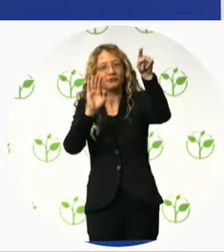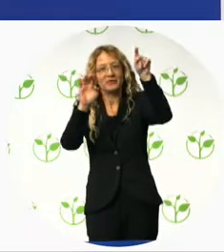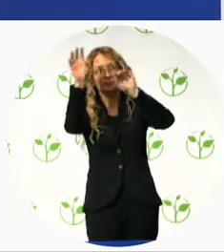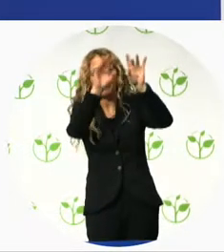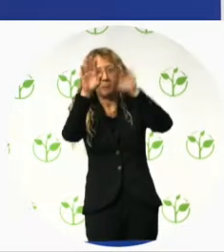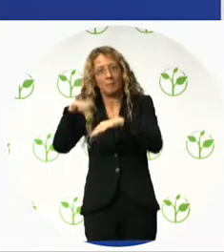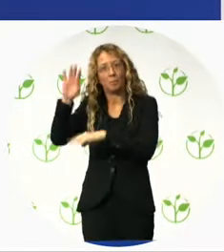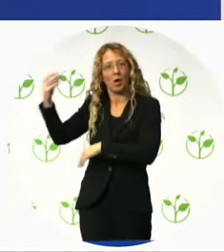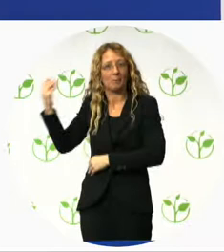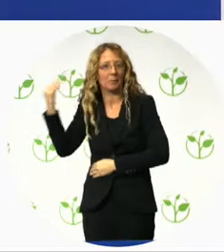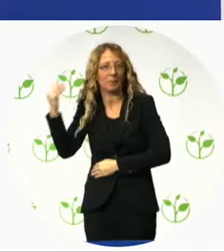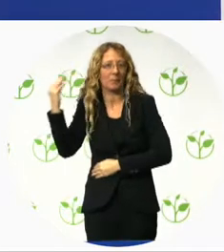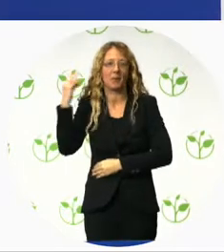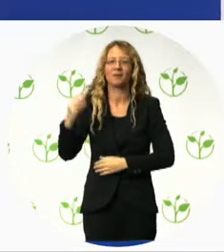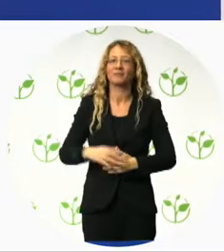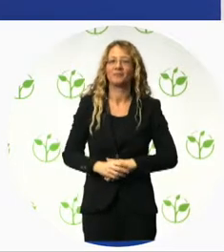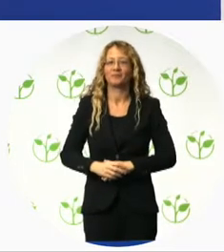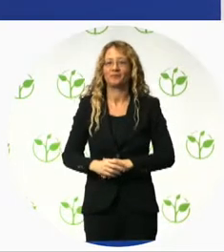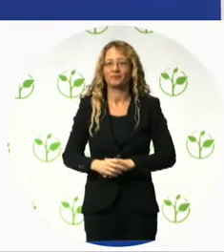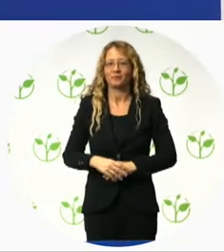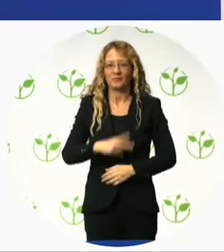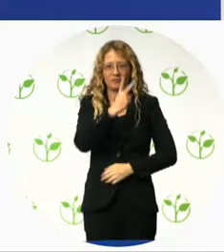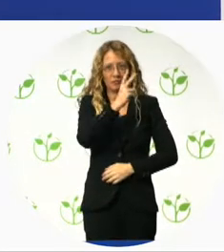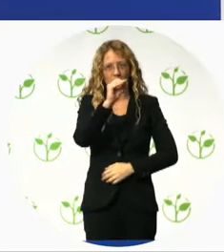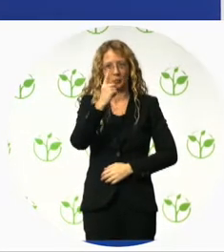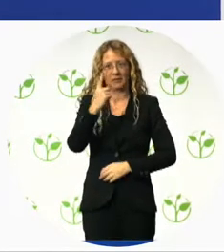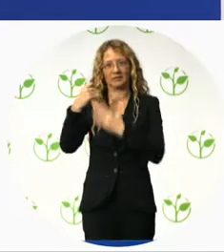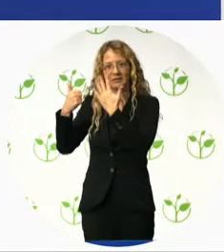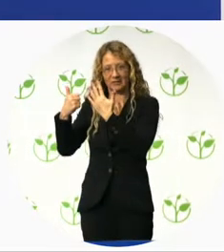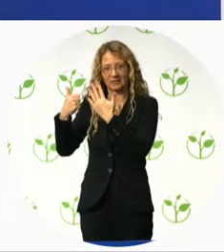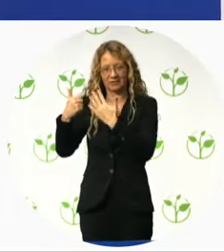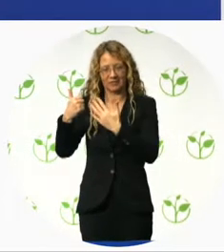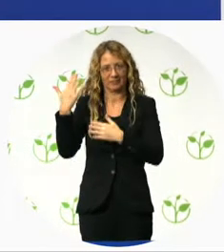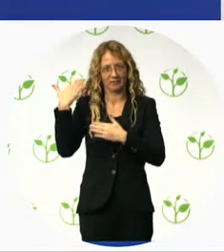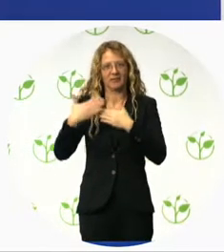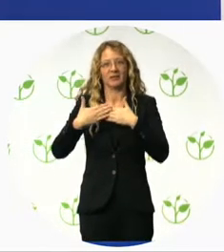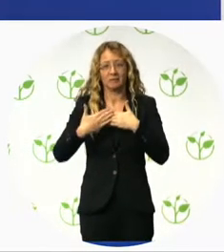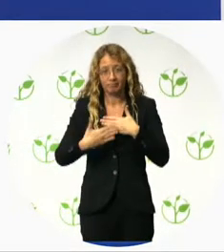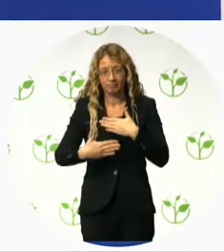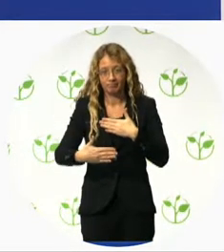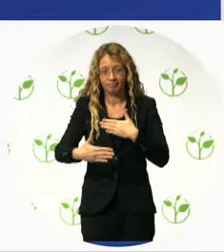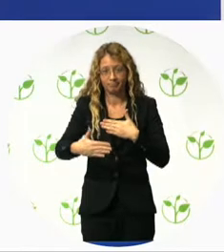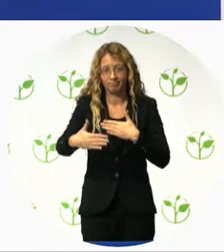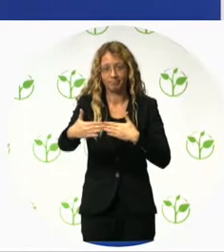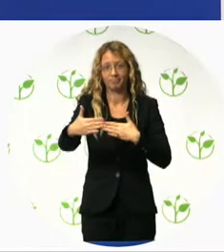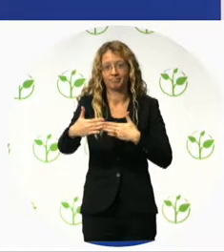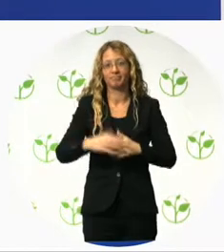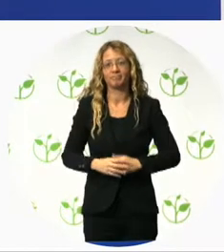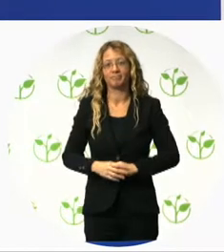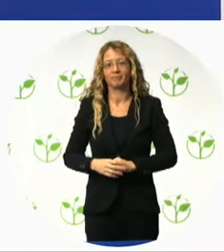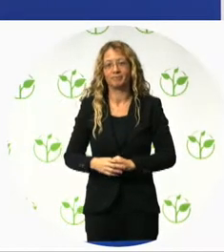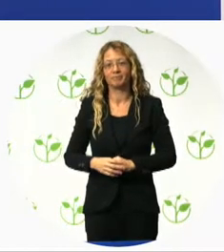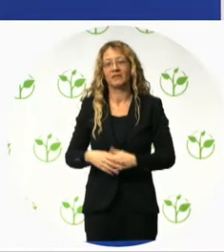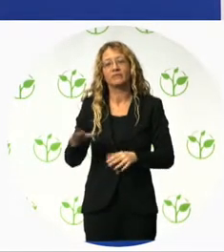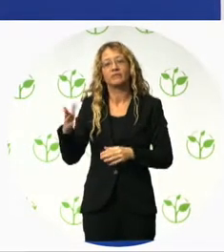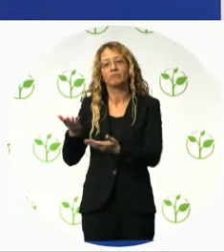Since 2016, we have also been developing workshops so that people with that are working